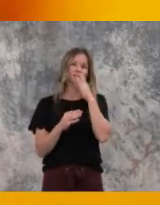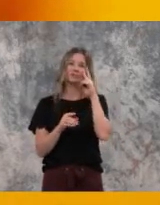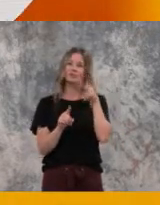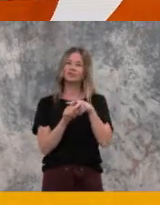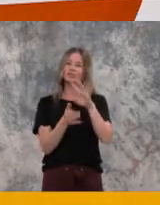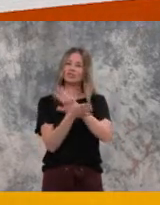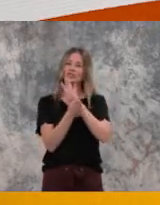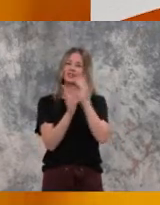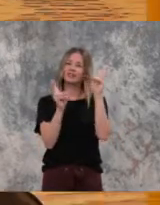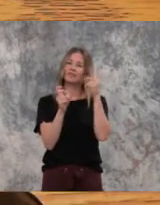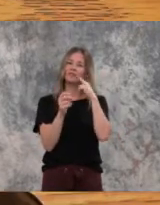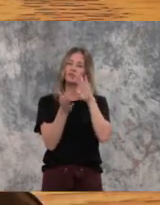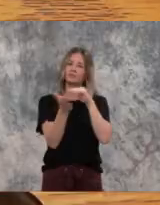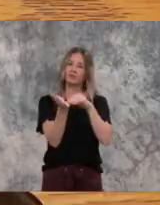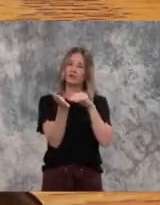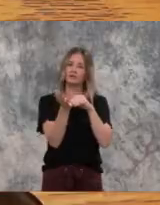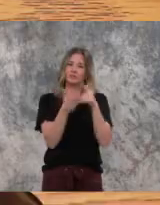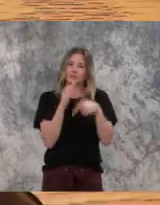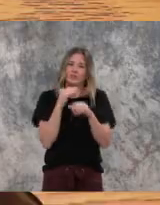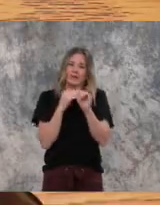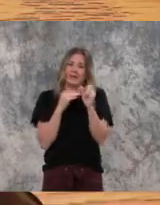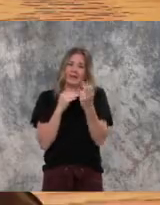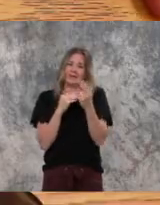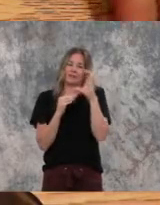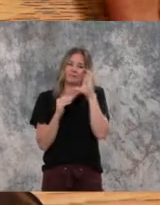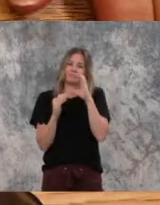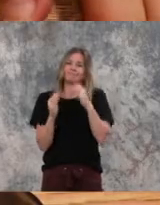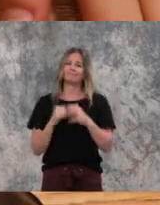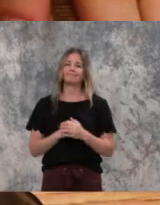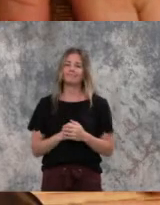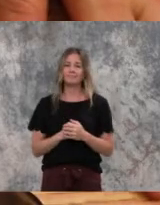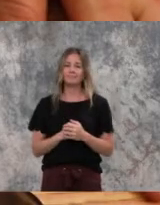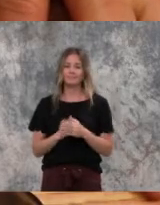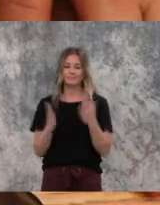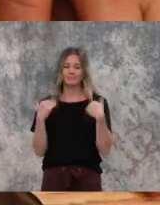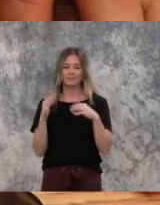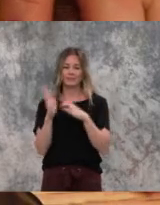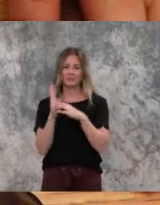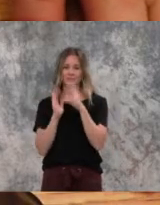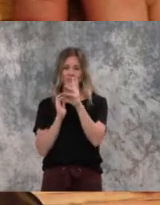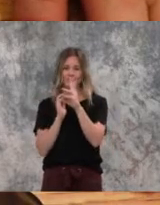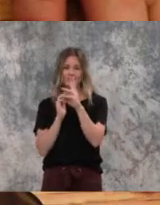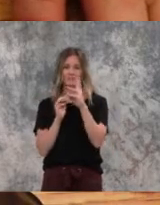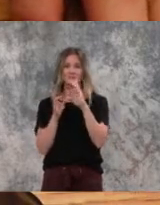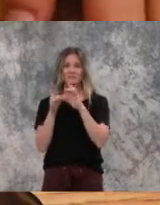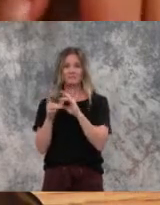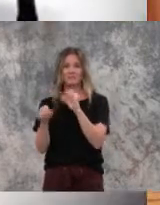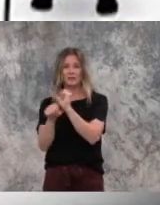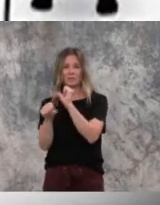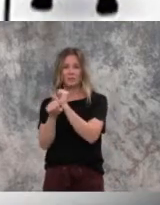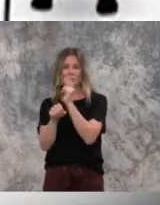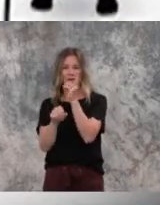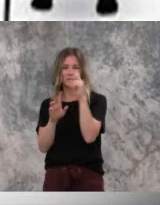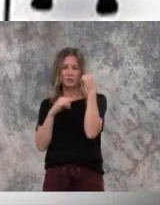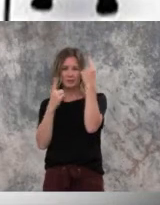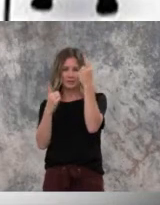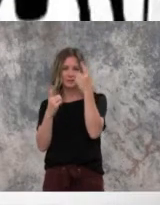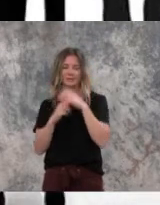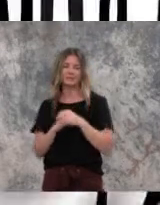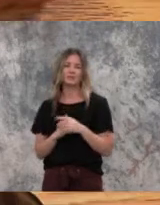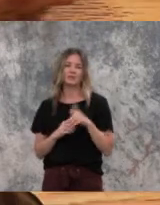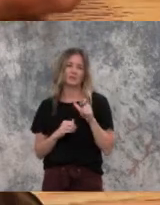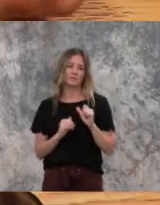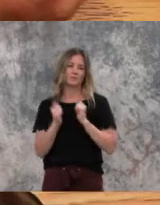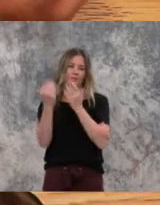doctors as to what AISH is looking for. Section 6 is about employment history. You need to